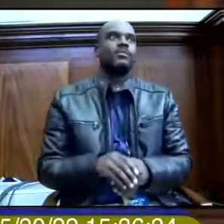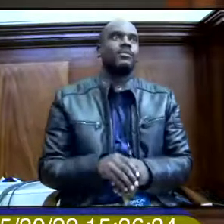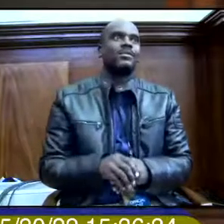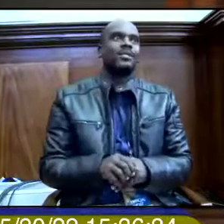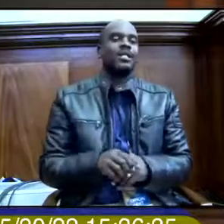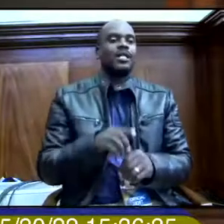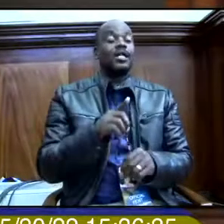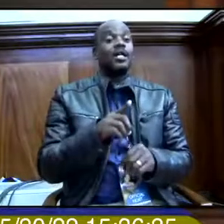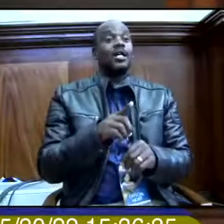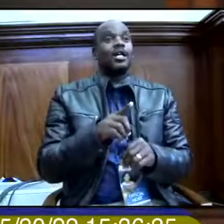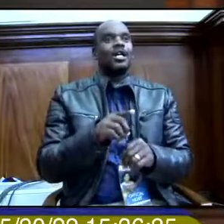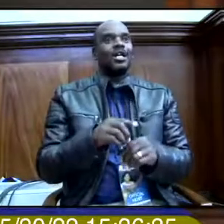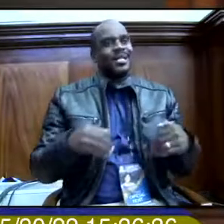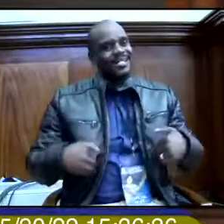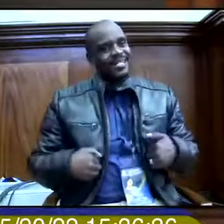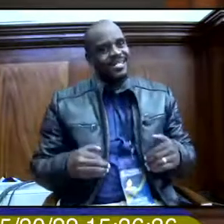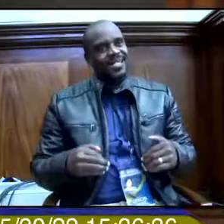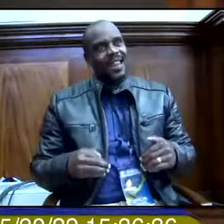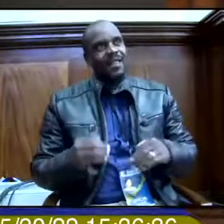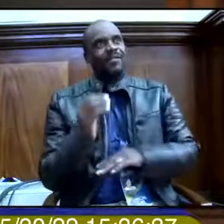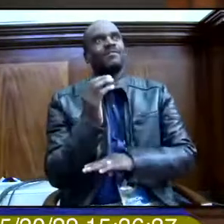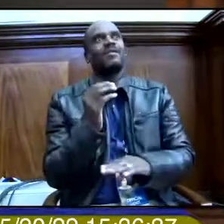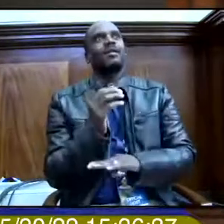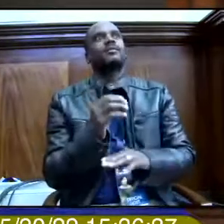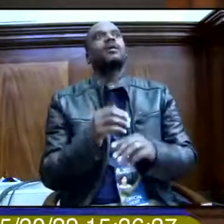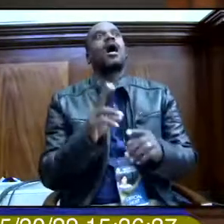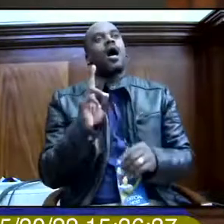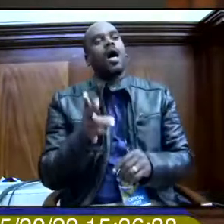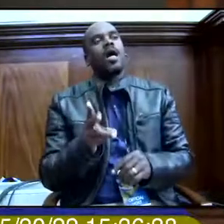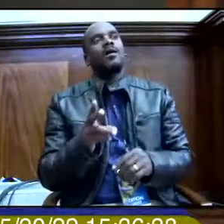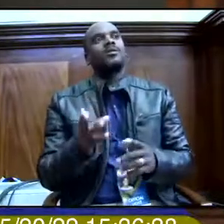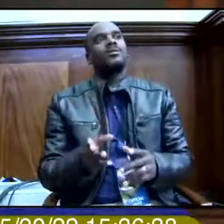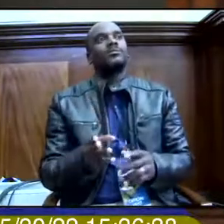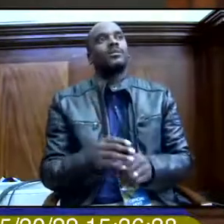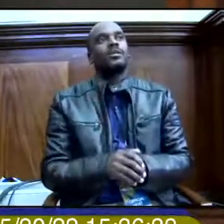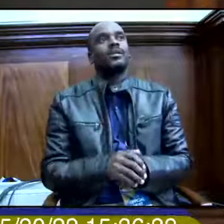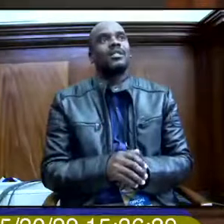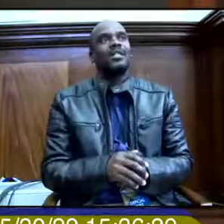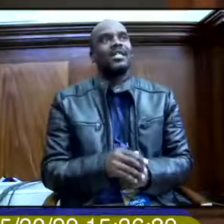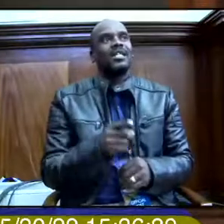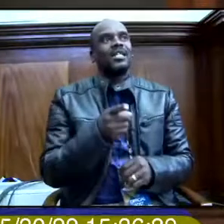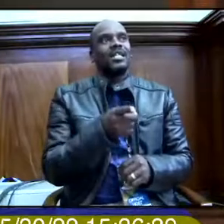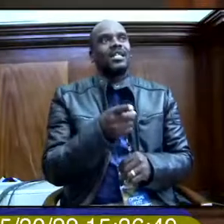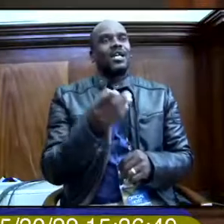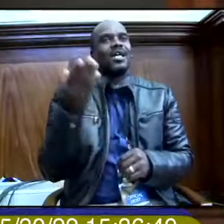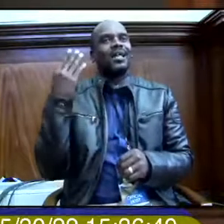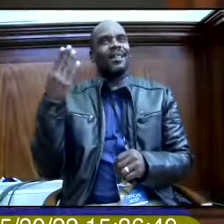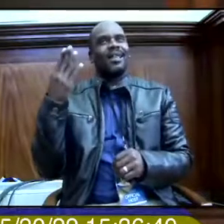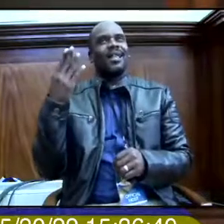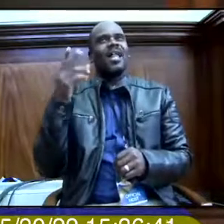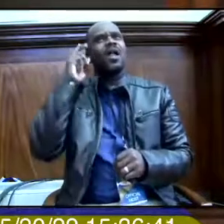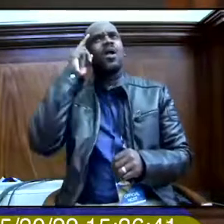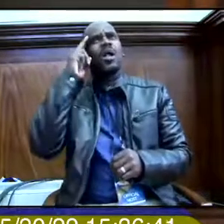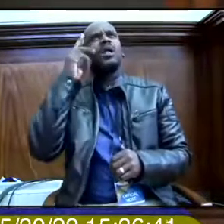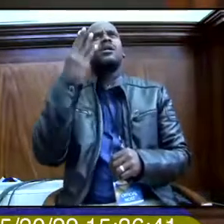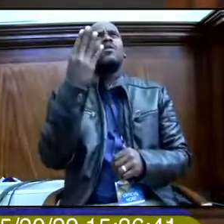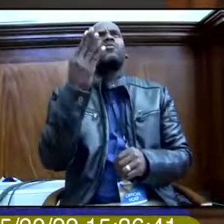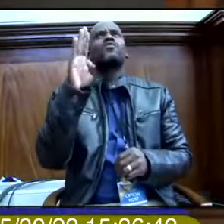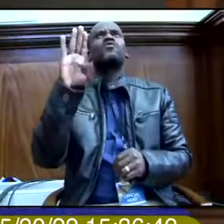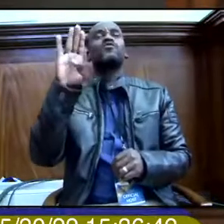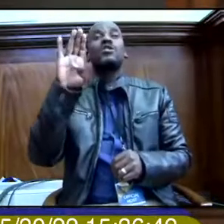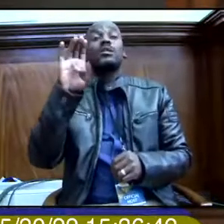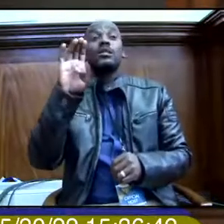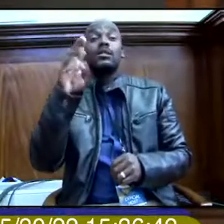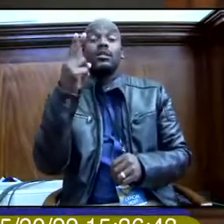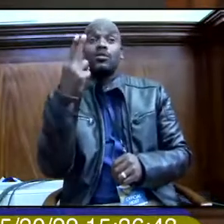re-establishment the vast mineral wealth into society hands there was an estimated 42 trillion